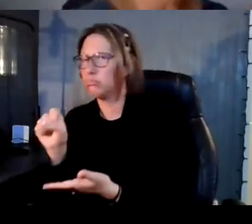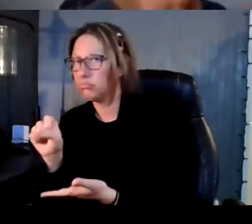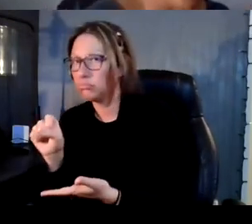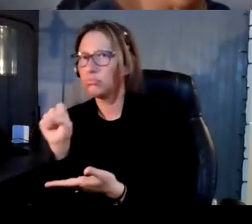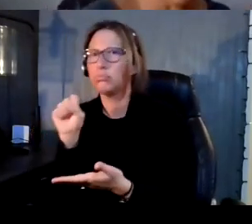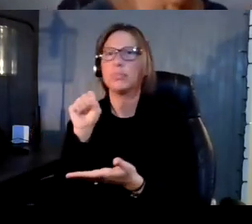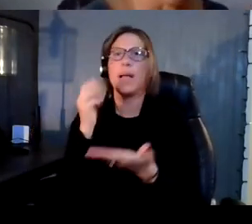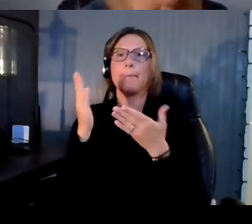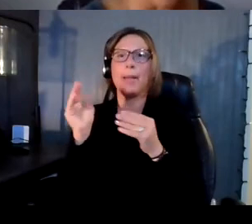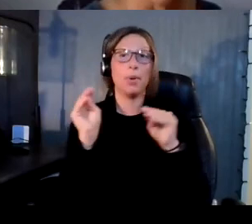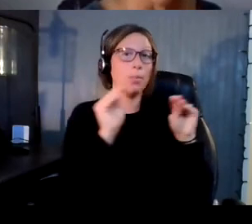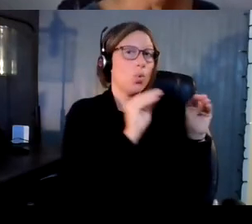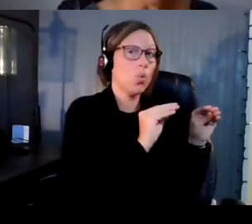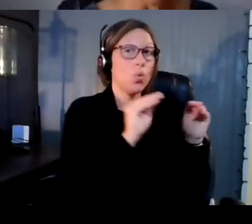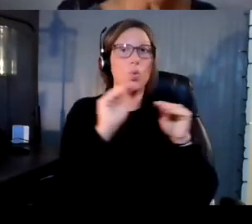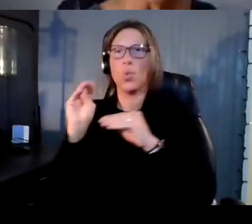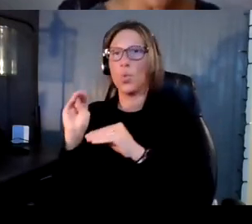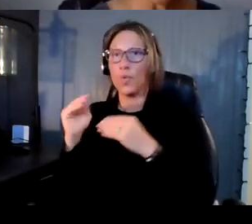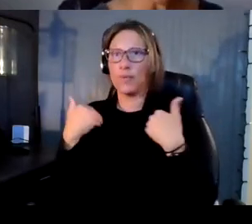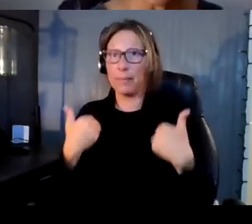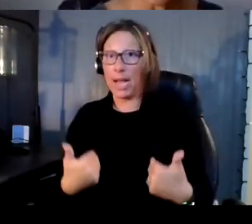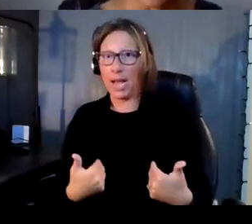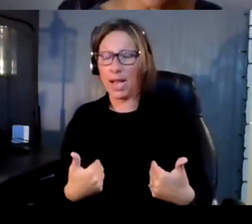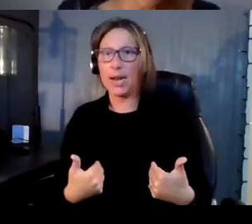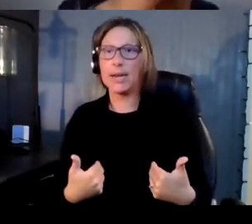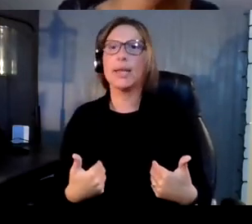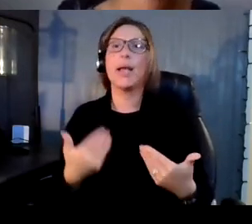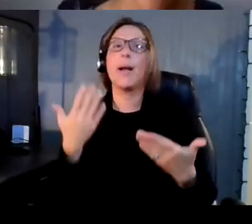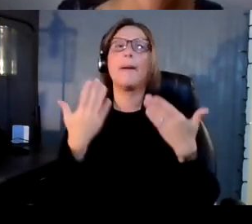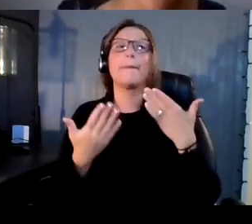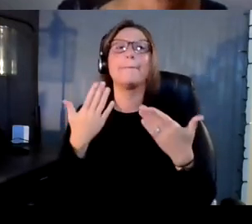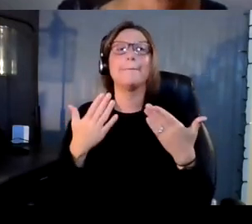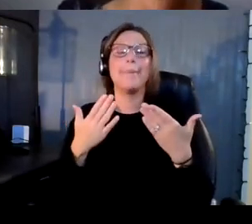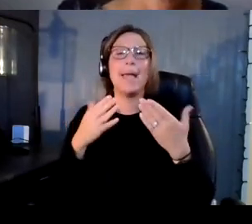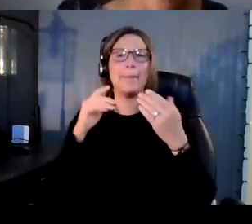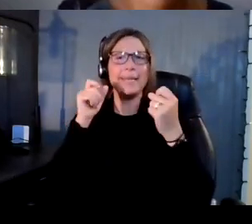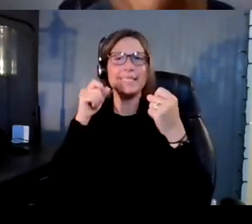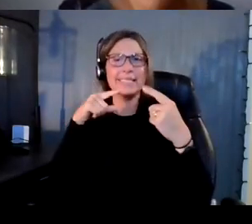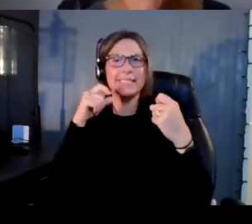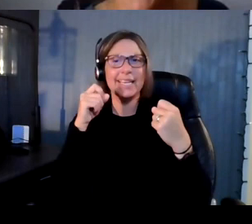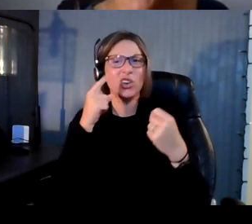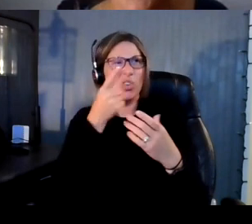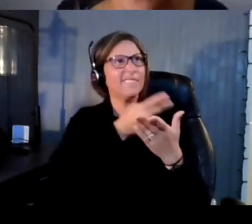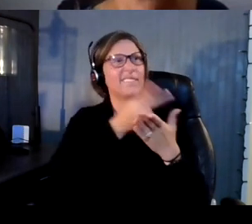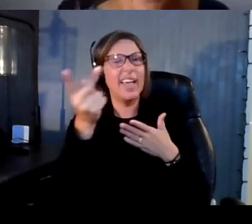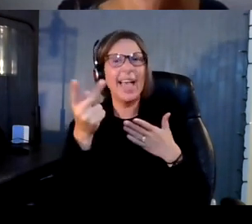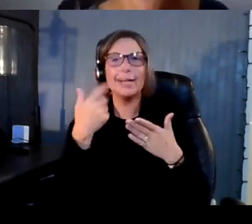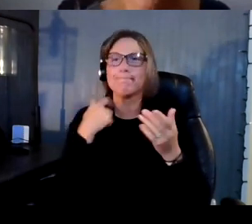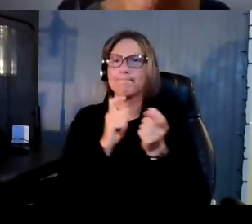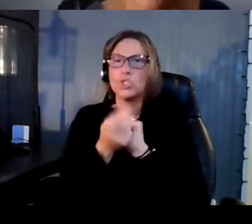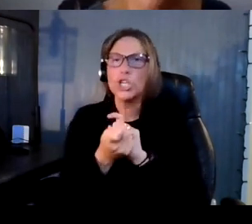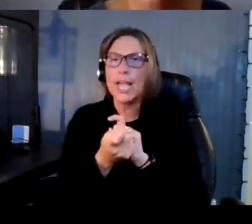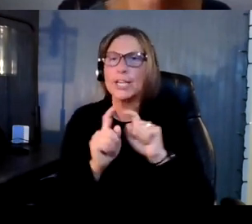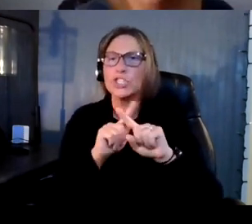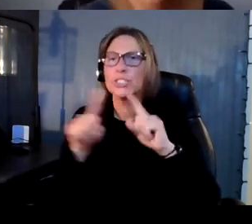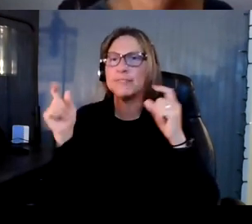move their body in a certain way. They may change their signal. If you're not getting it one way, they may change it another way.